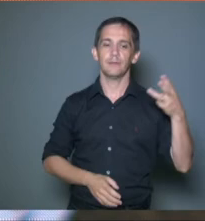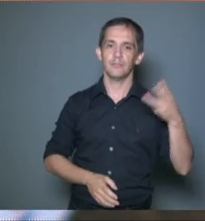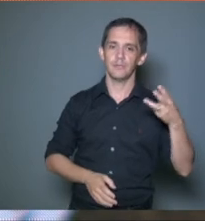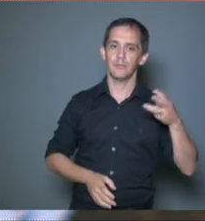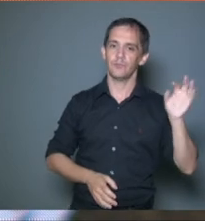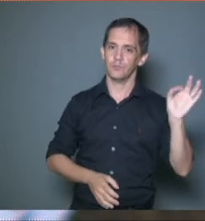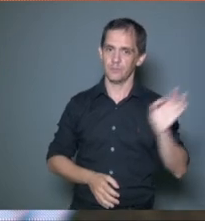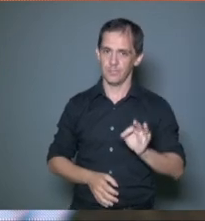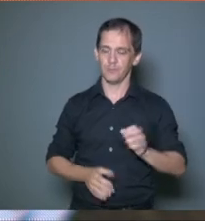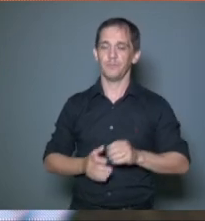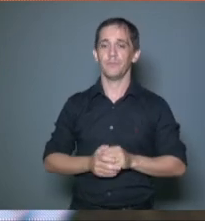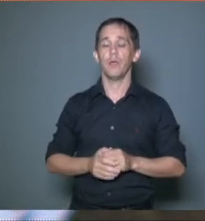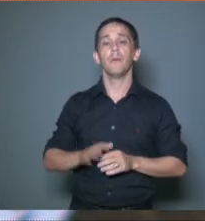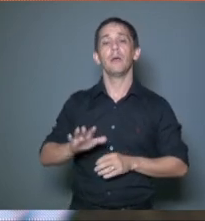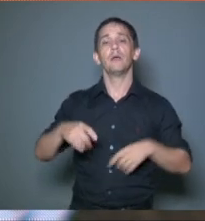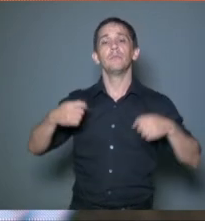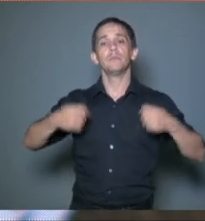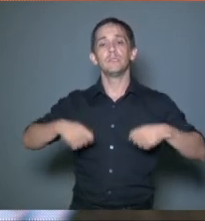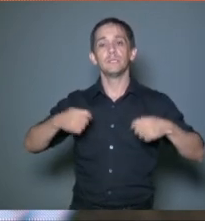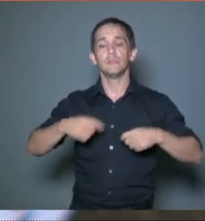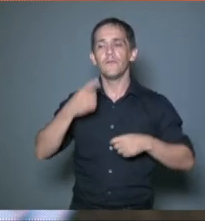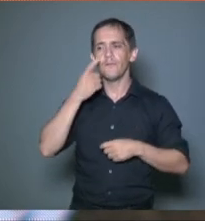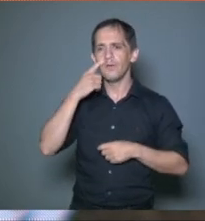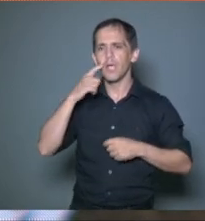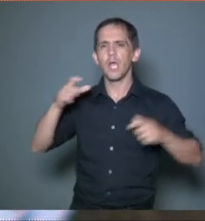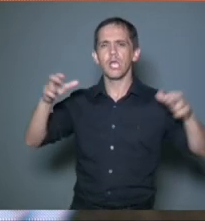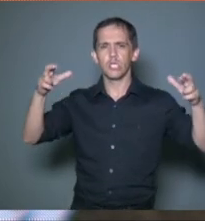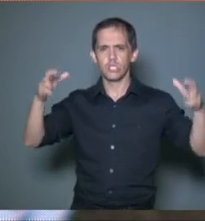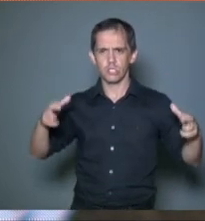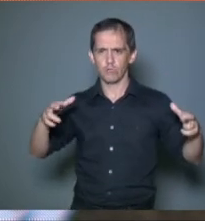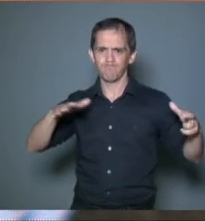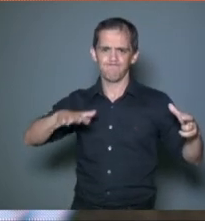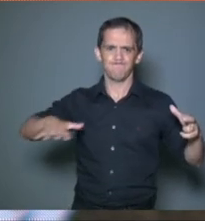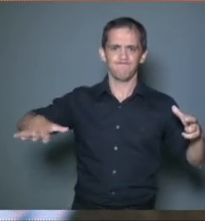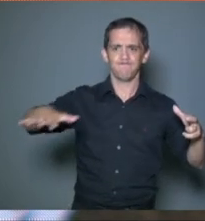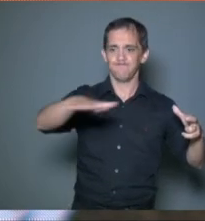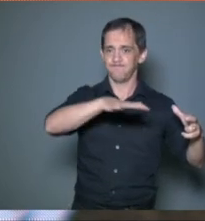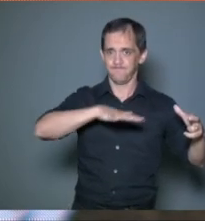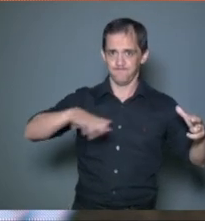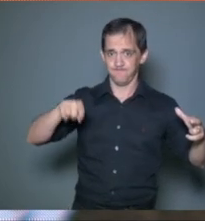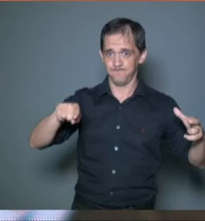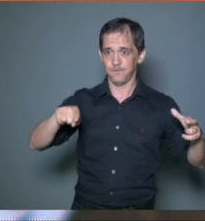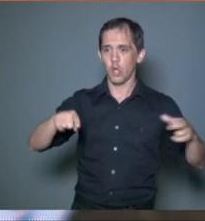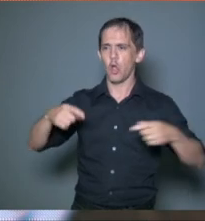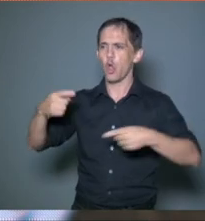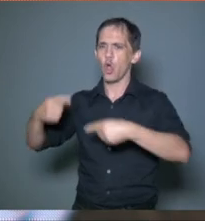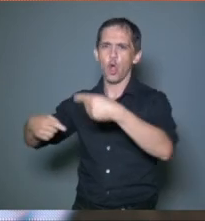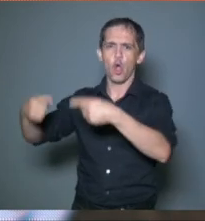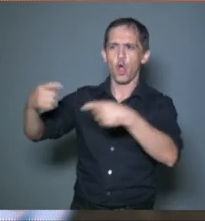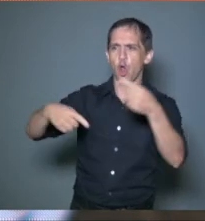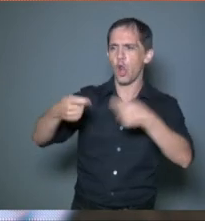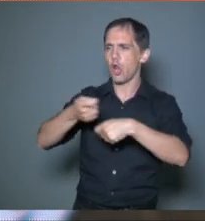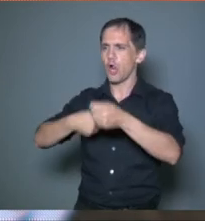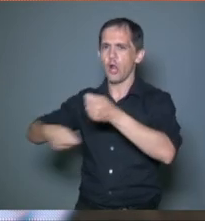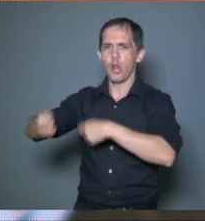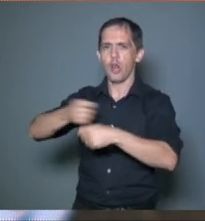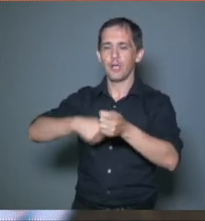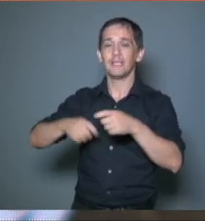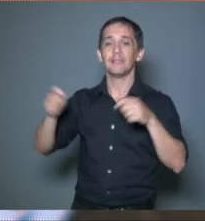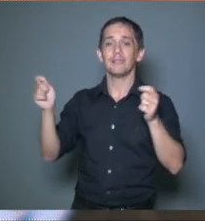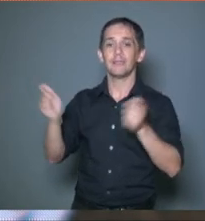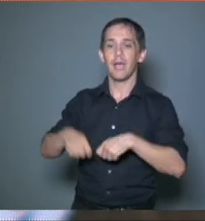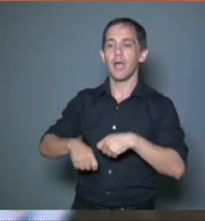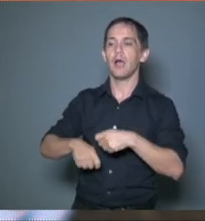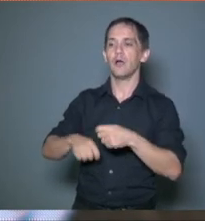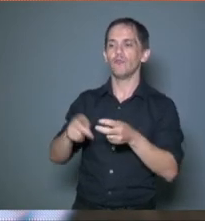with high yield potential in competitive regions, where we can pay the lease and generate excellent results